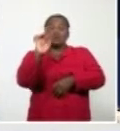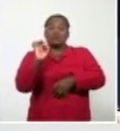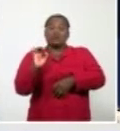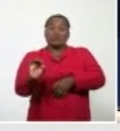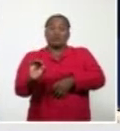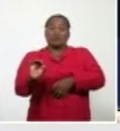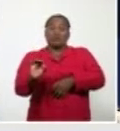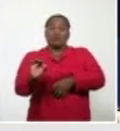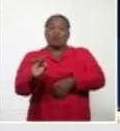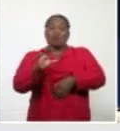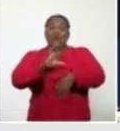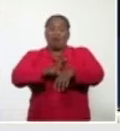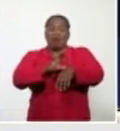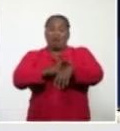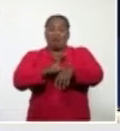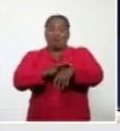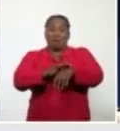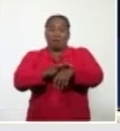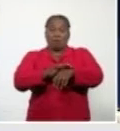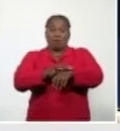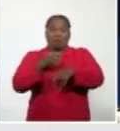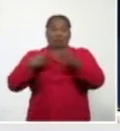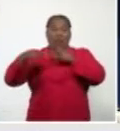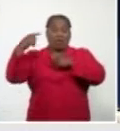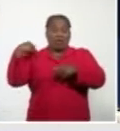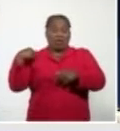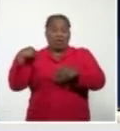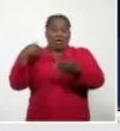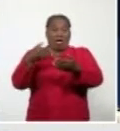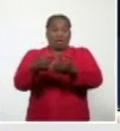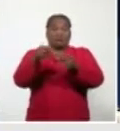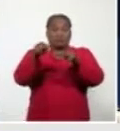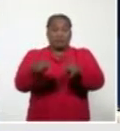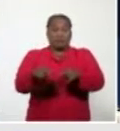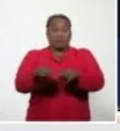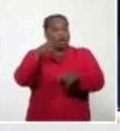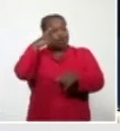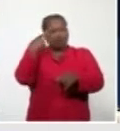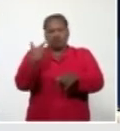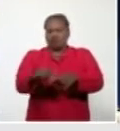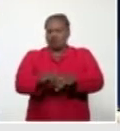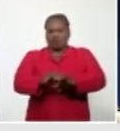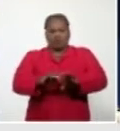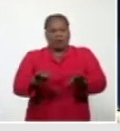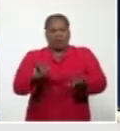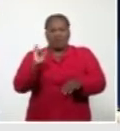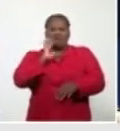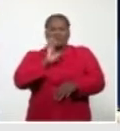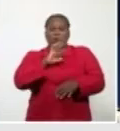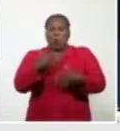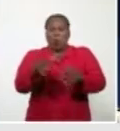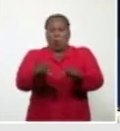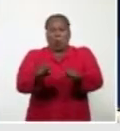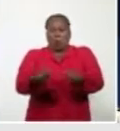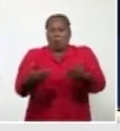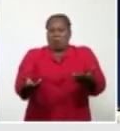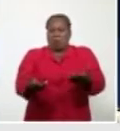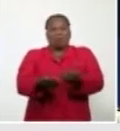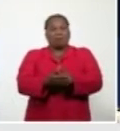68 of such cases. In some of them, the source have been identified, but nonetheless,